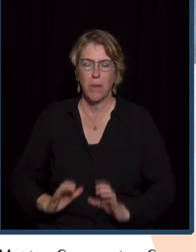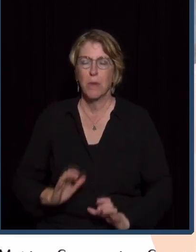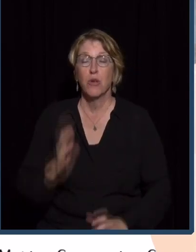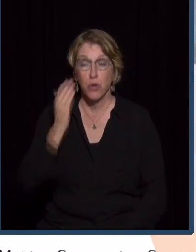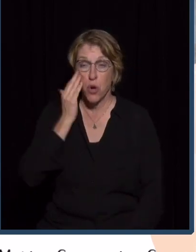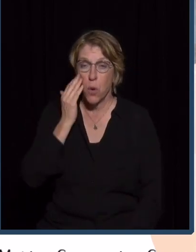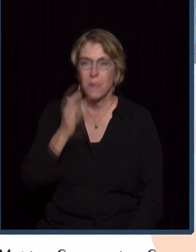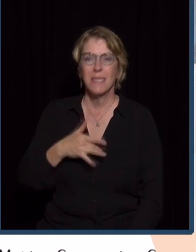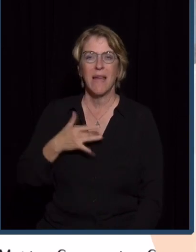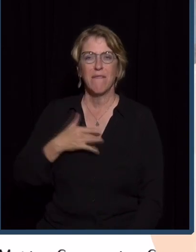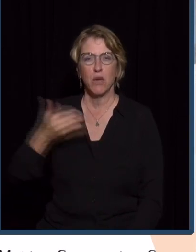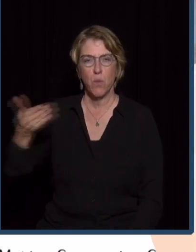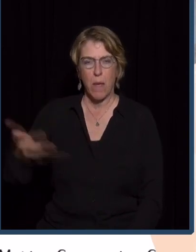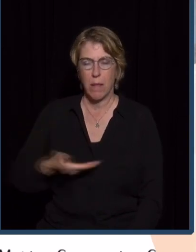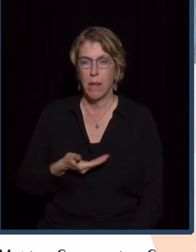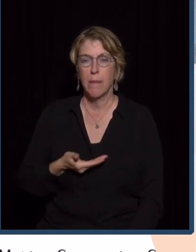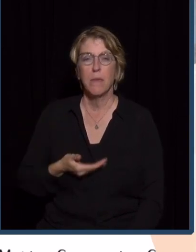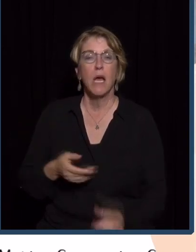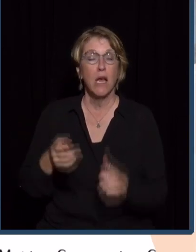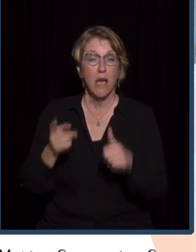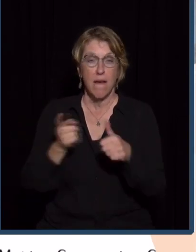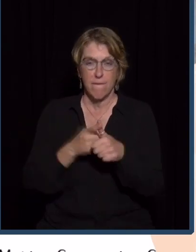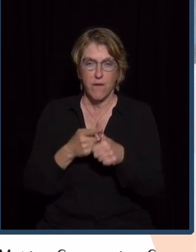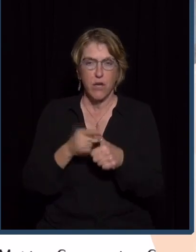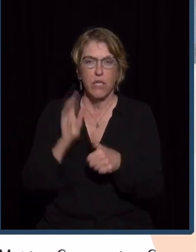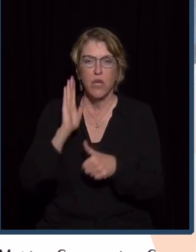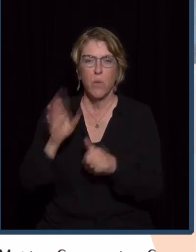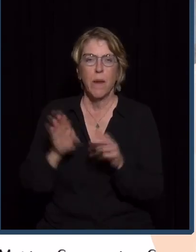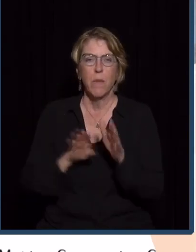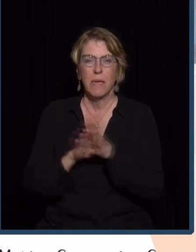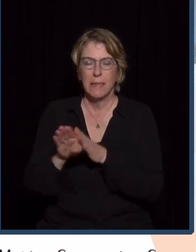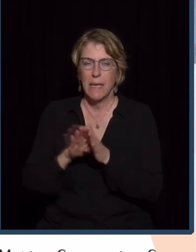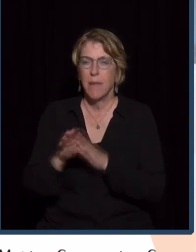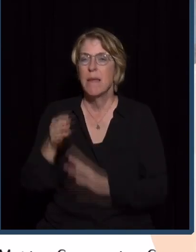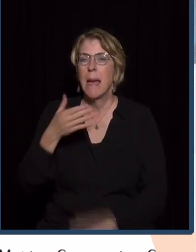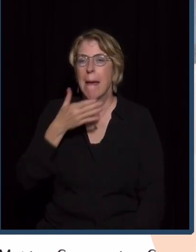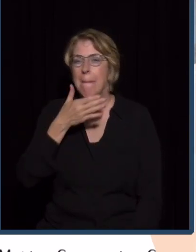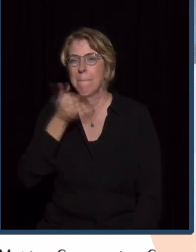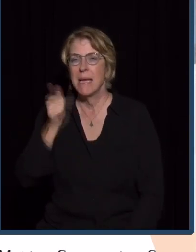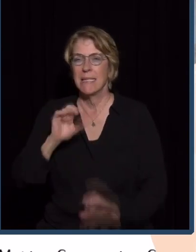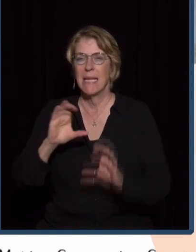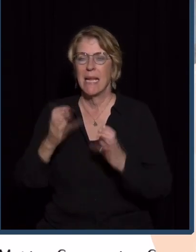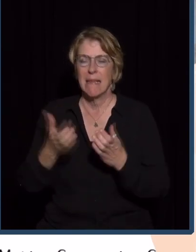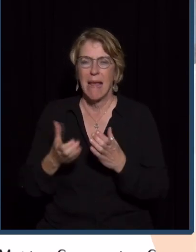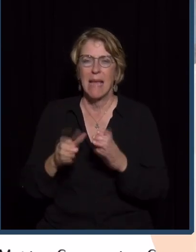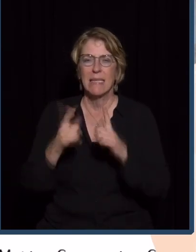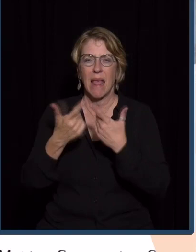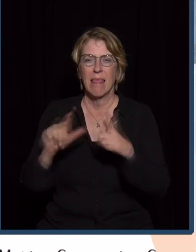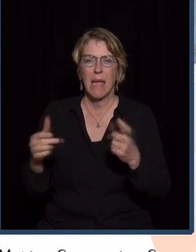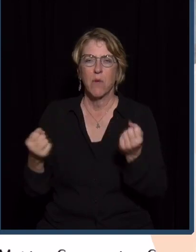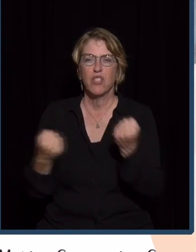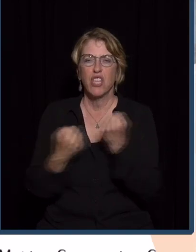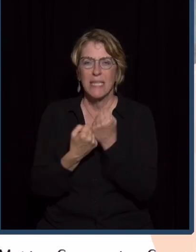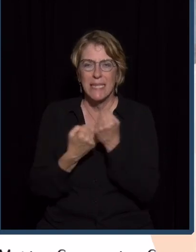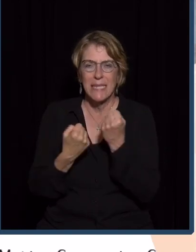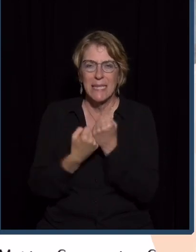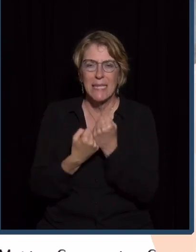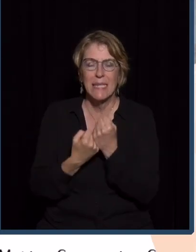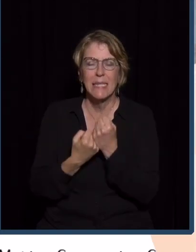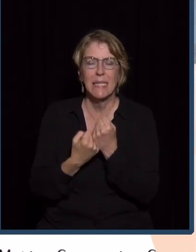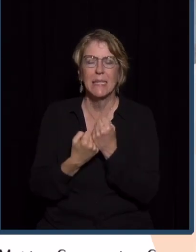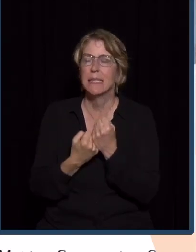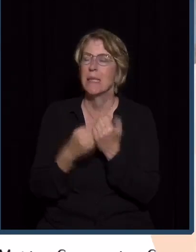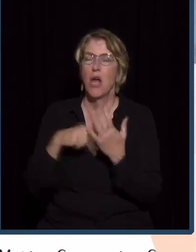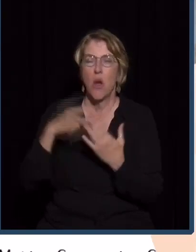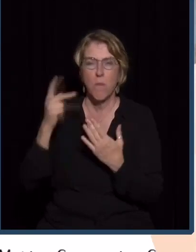welcome. First, we will develop a best-in-class language assistance program. Whether English is not